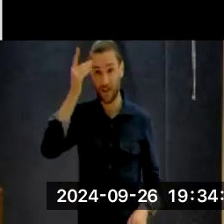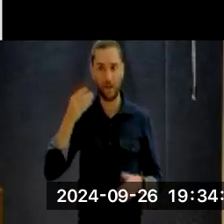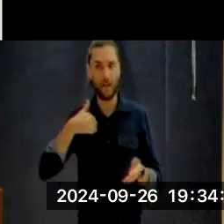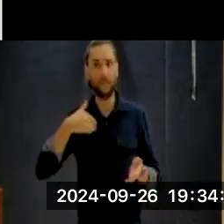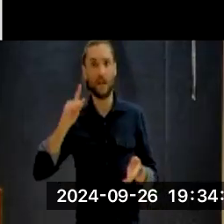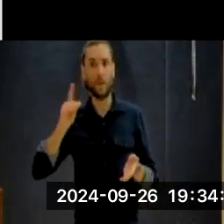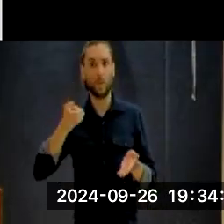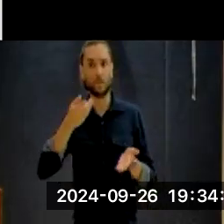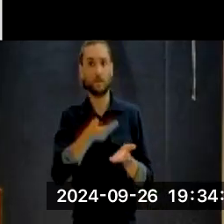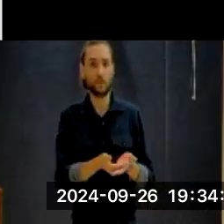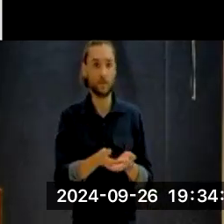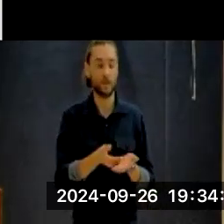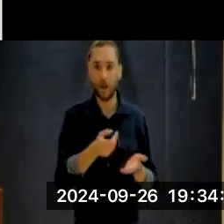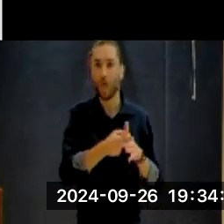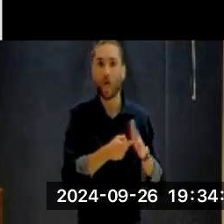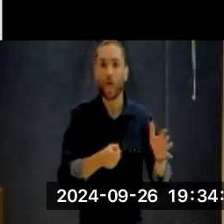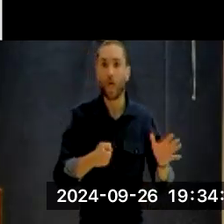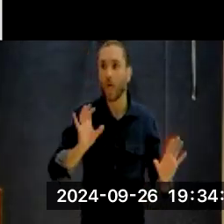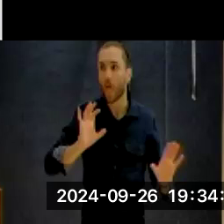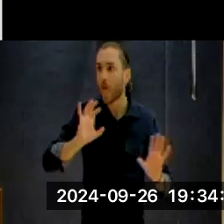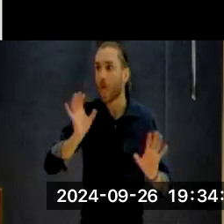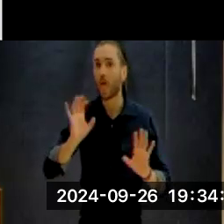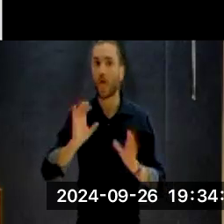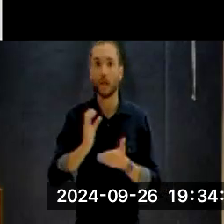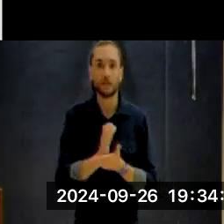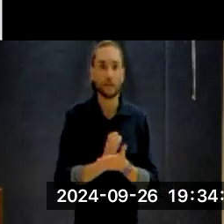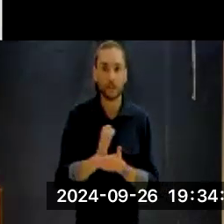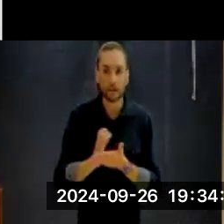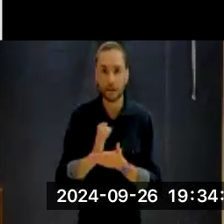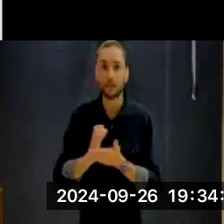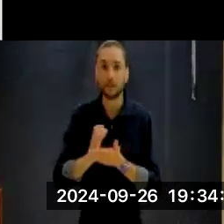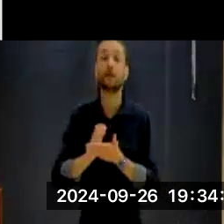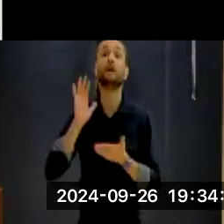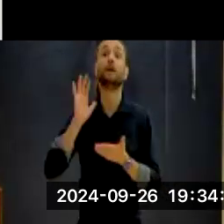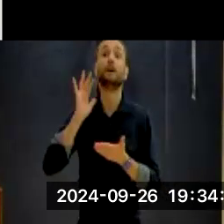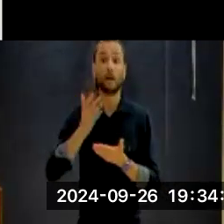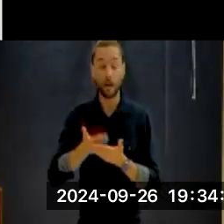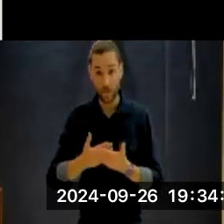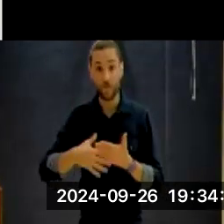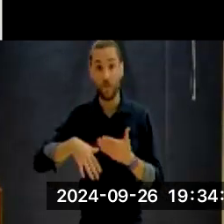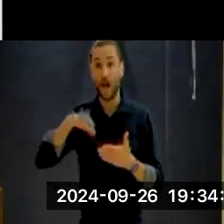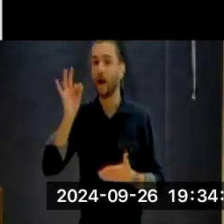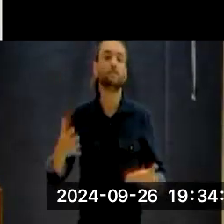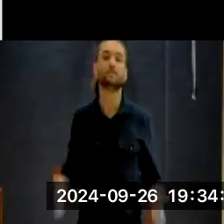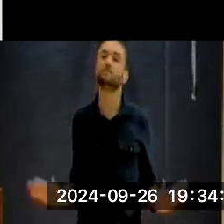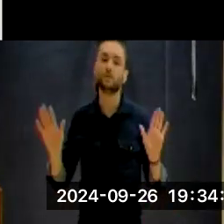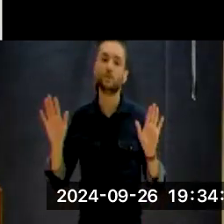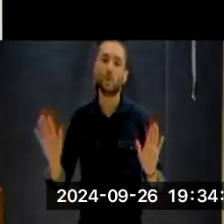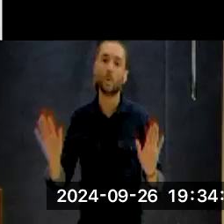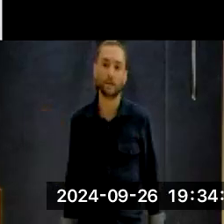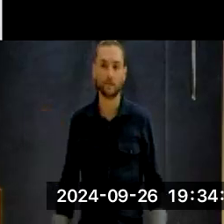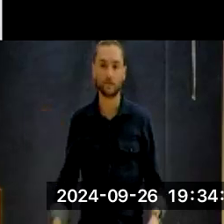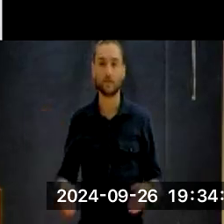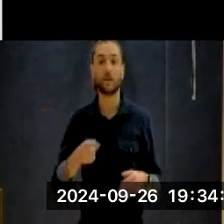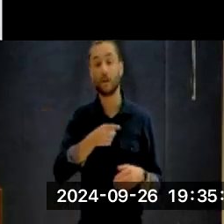him everywhere. Finally, when we found him, it was really too late. These people had taken him